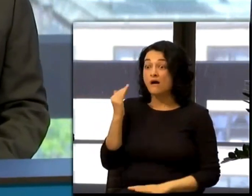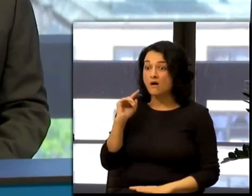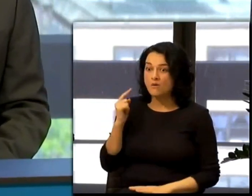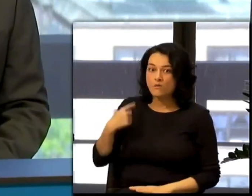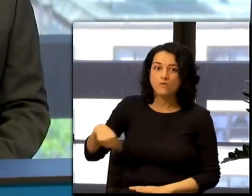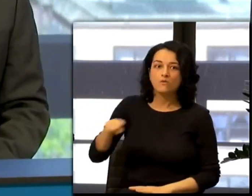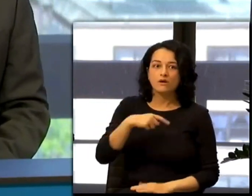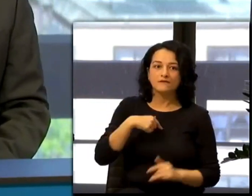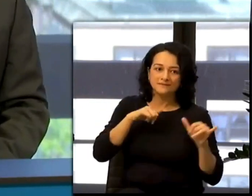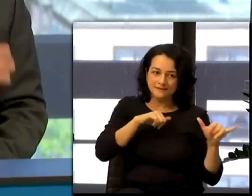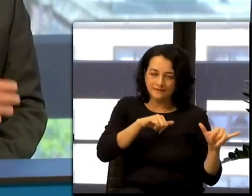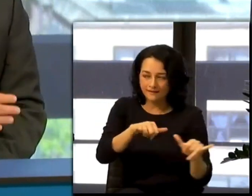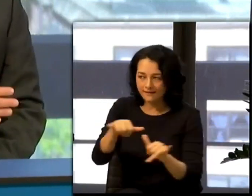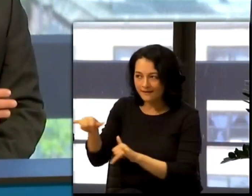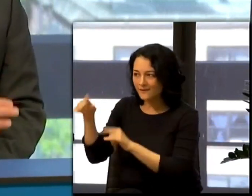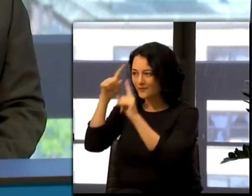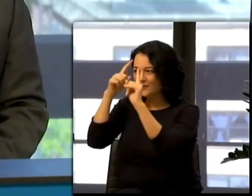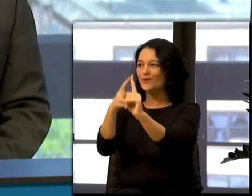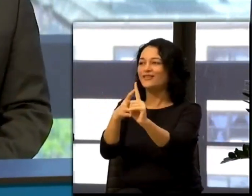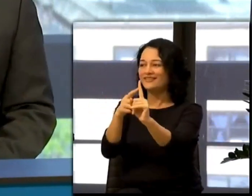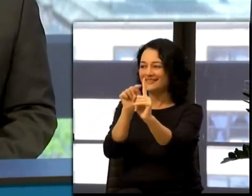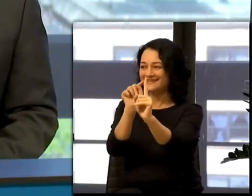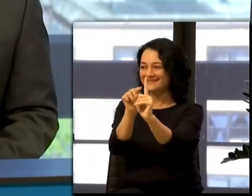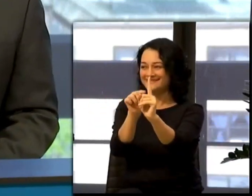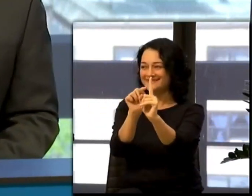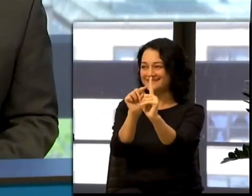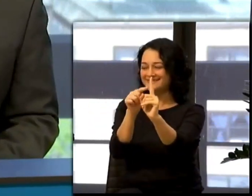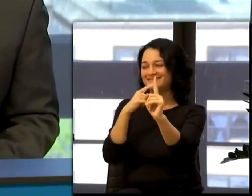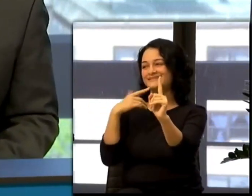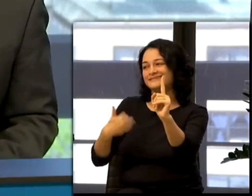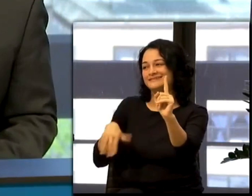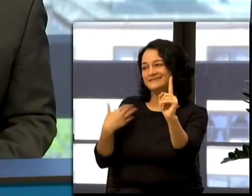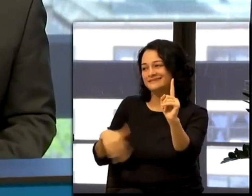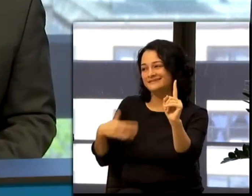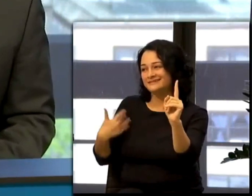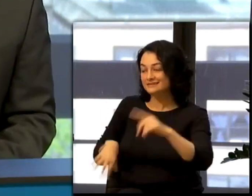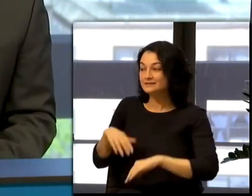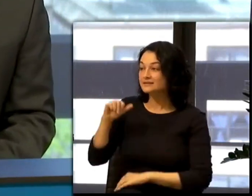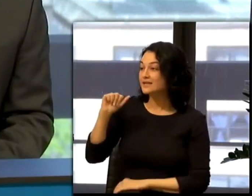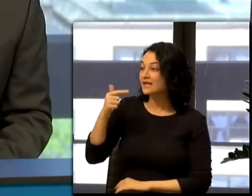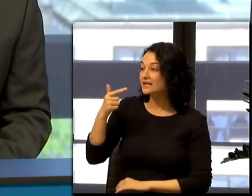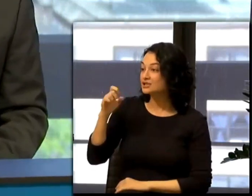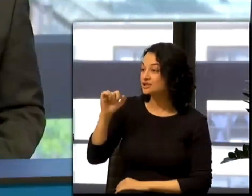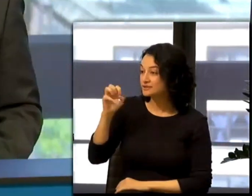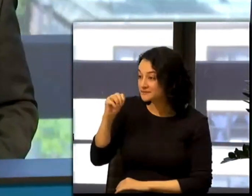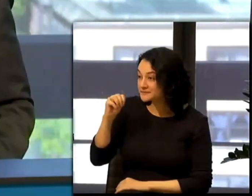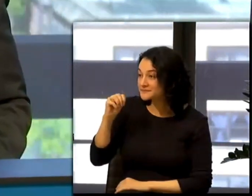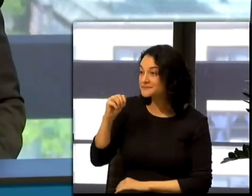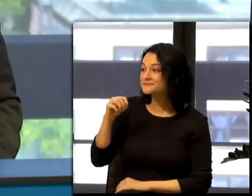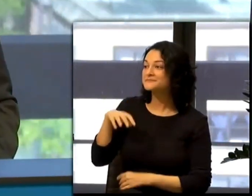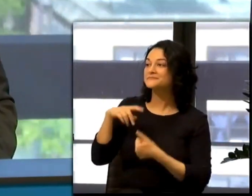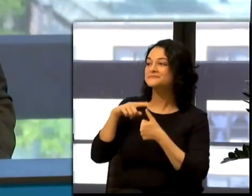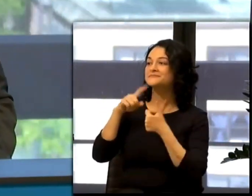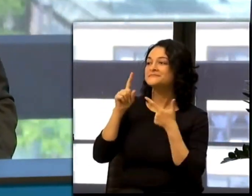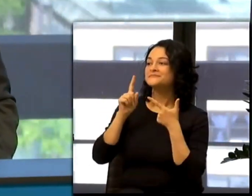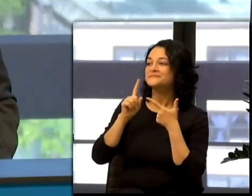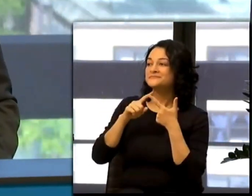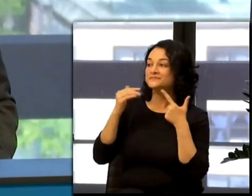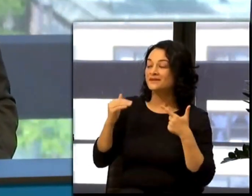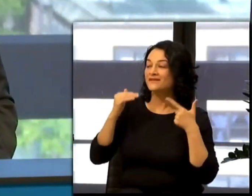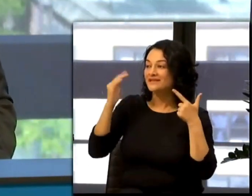on combating ageism and advancing disability rights offered particular synergies for